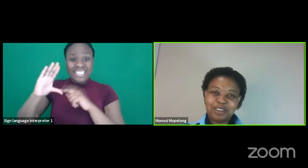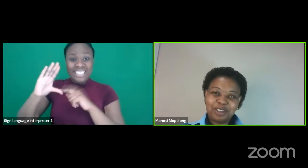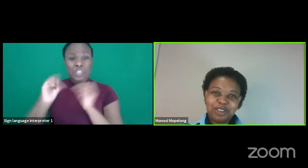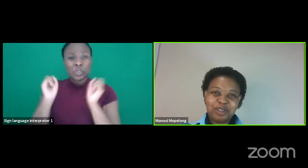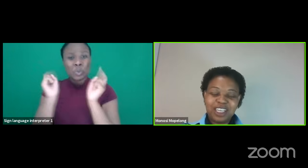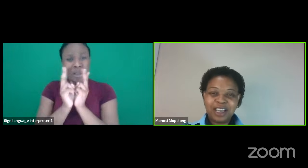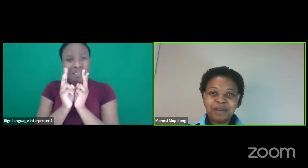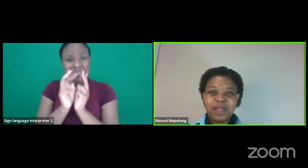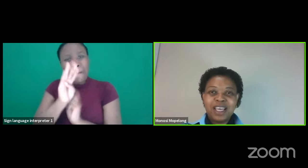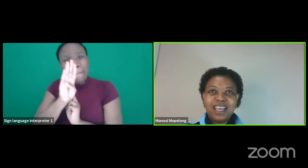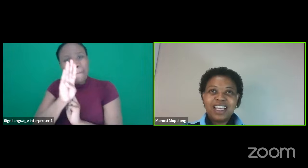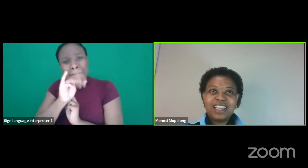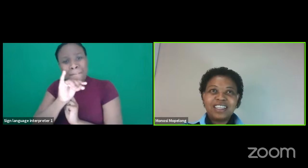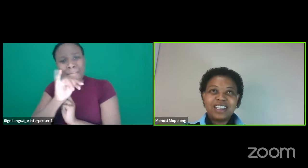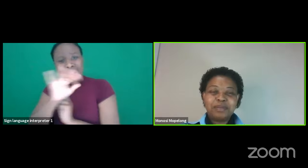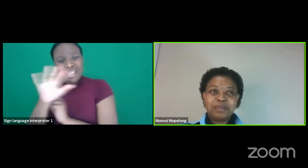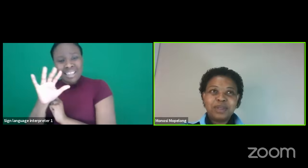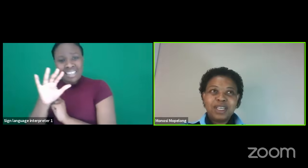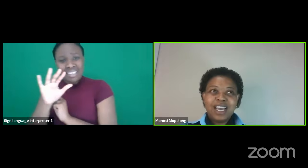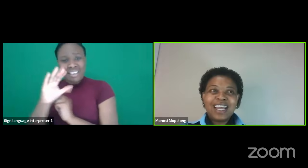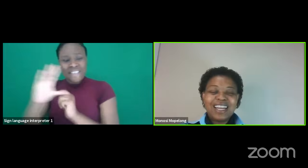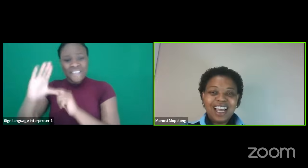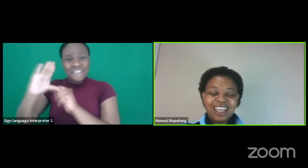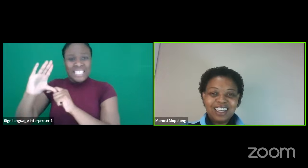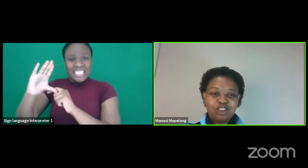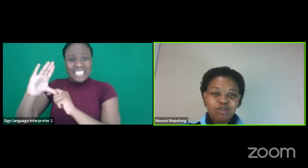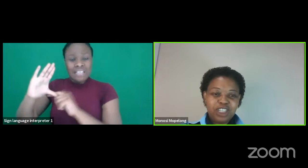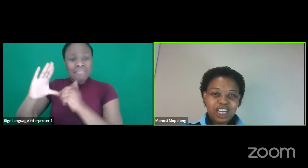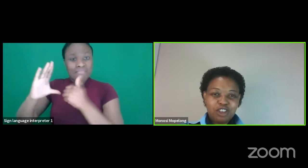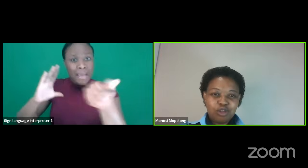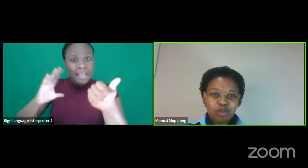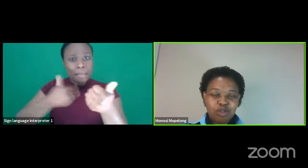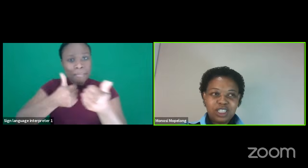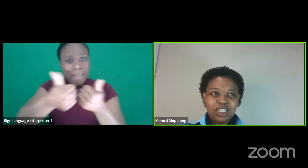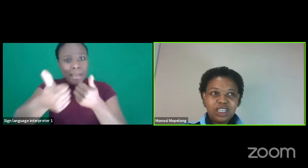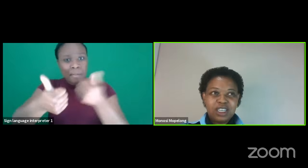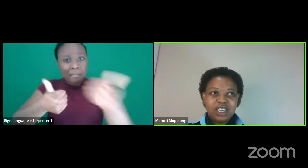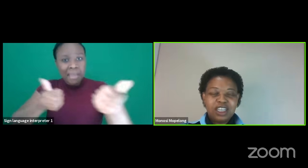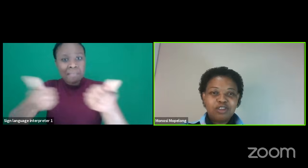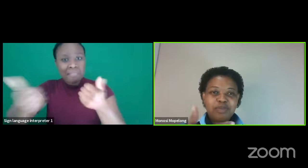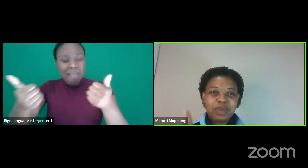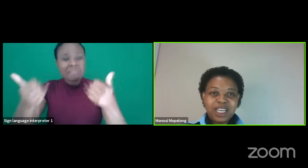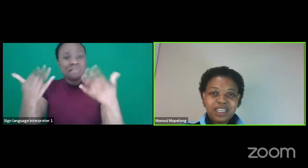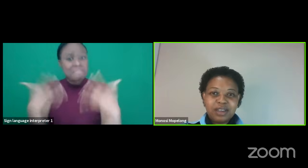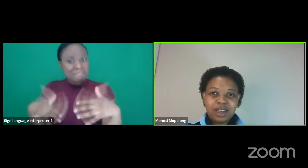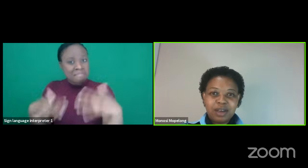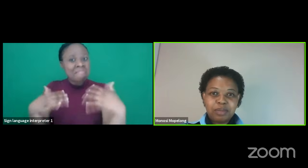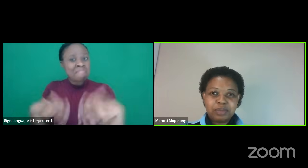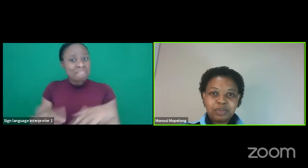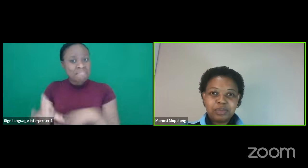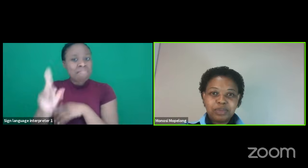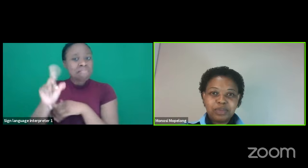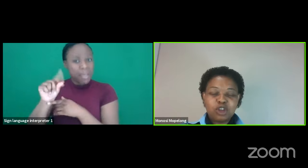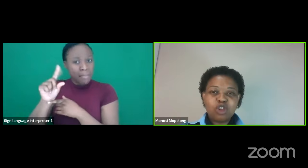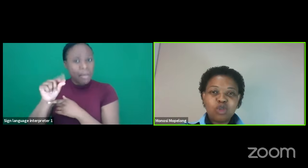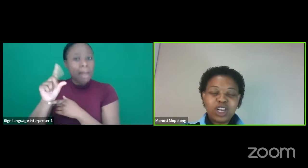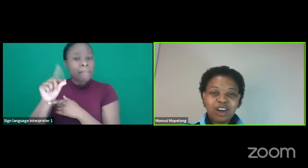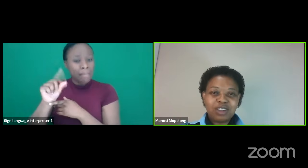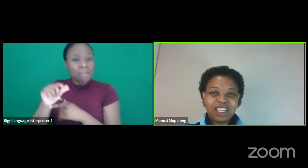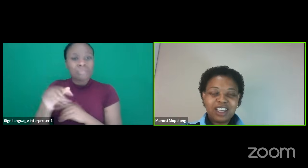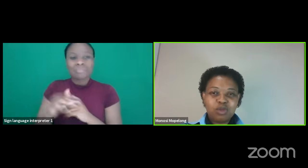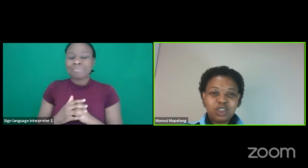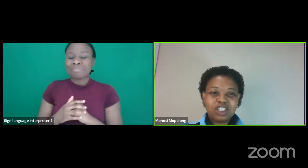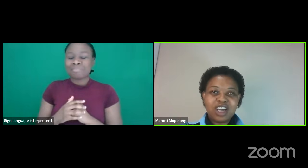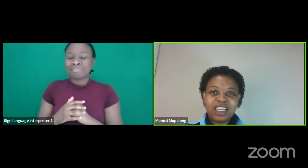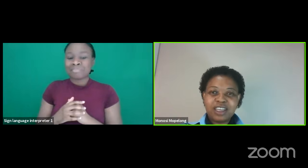That is good to hear. And I like that you've touched on and you've made it known